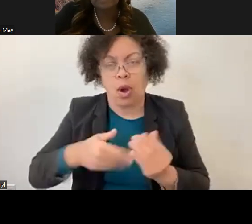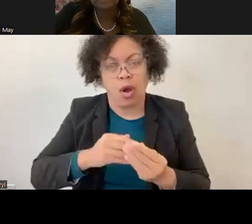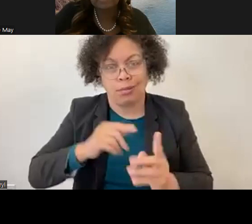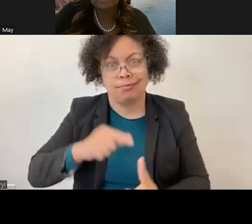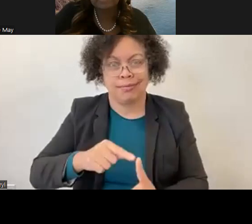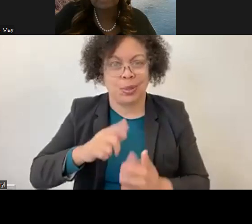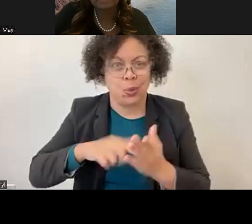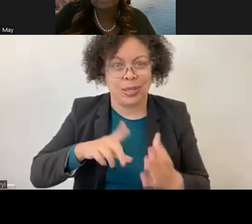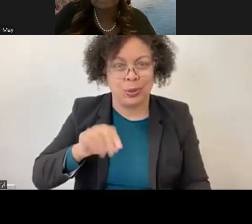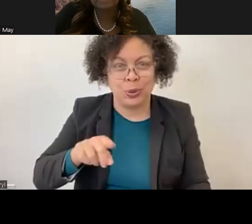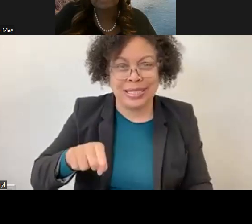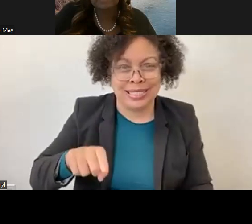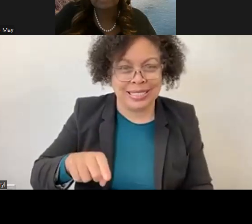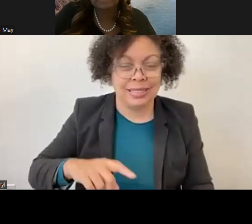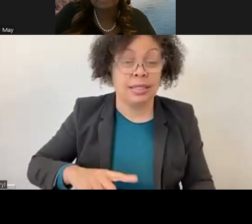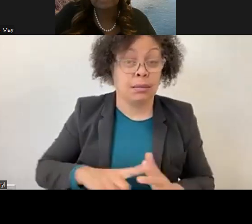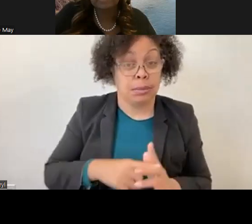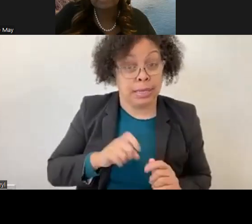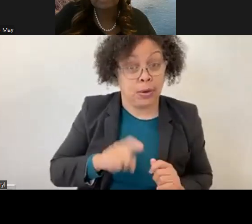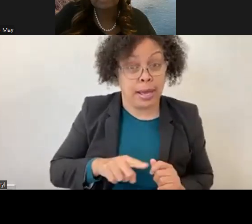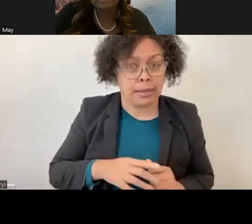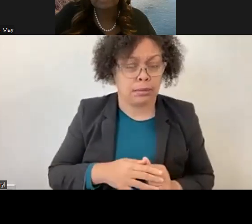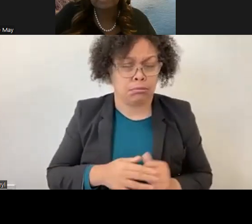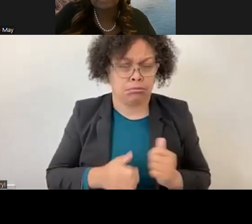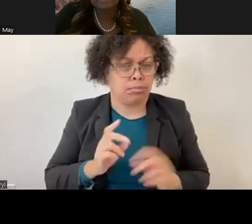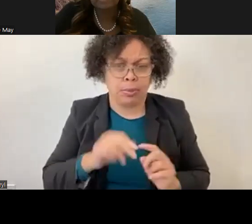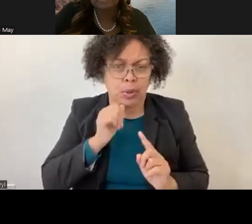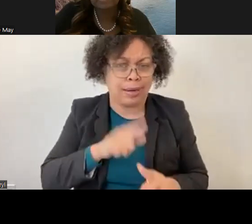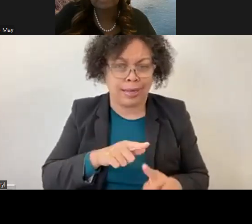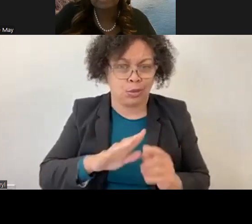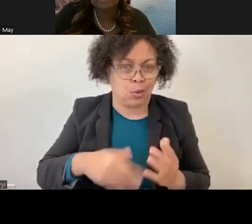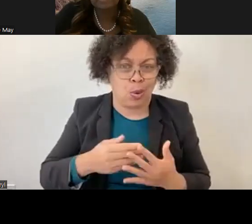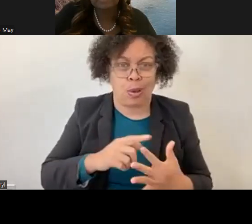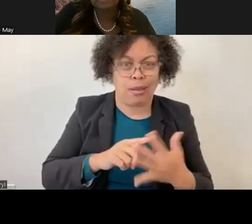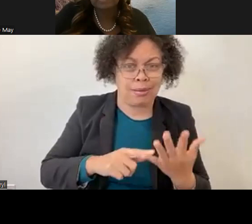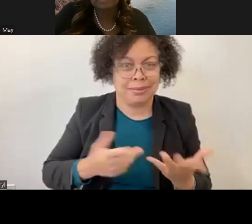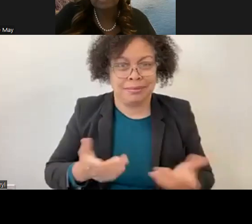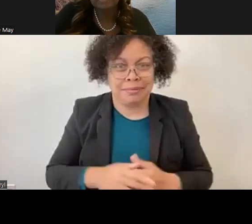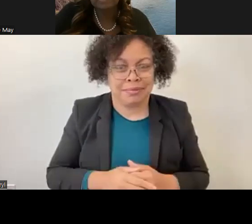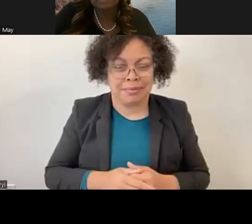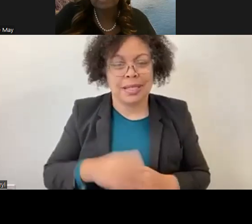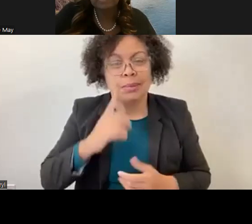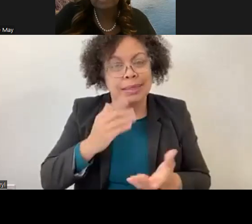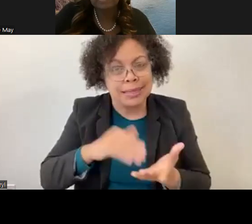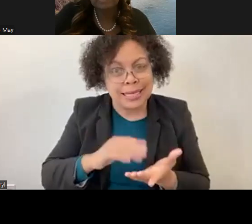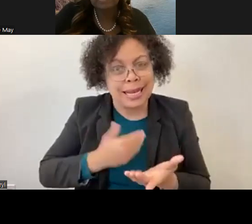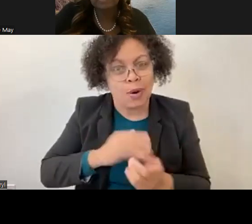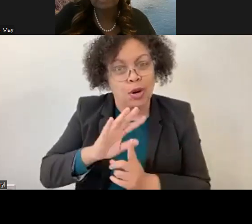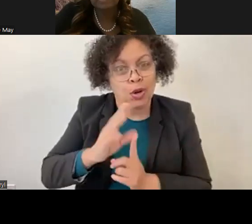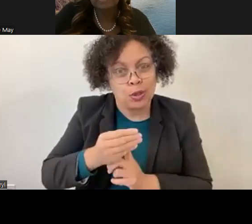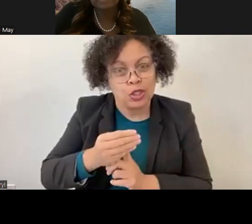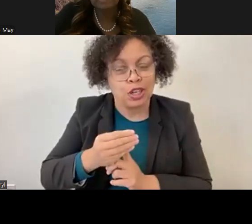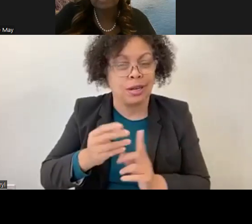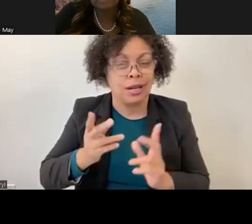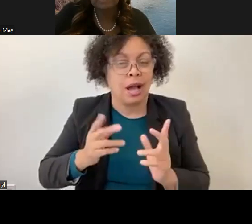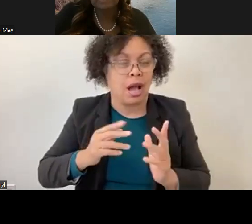the first couple of times you ask people, they're not going to say always, I need this, I need that. Because again, we've bred a culture where we're invisible.